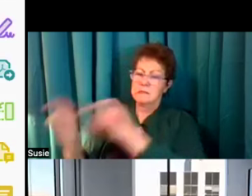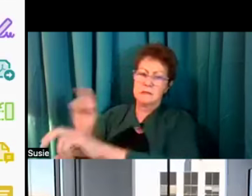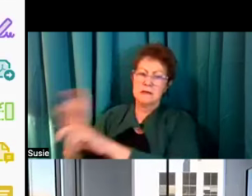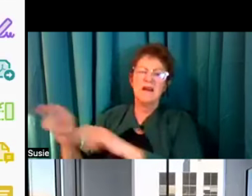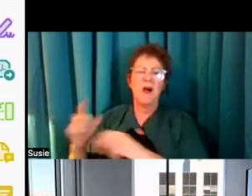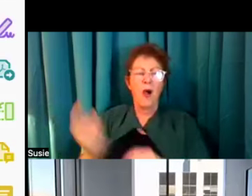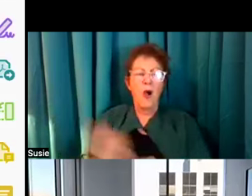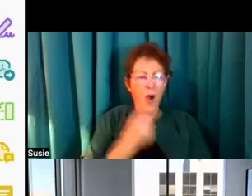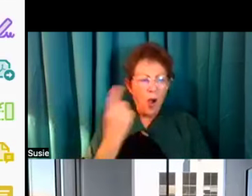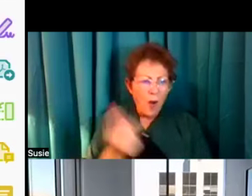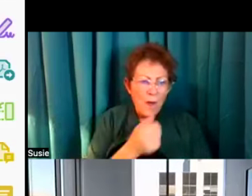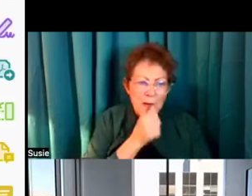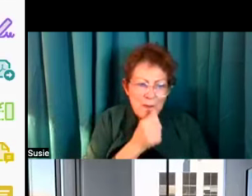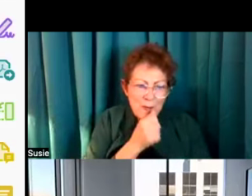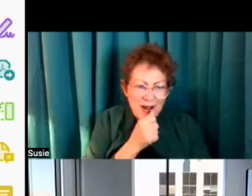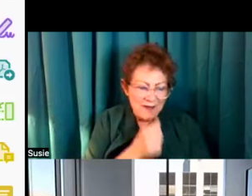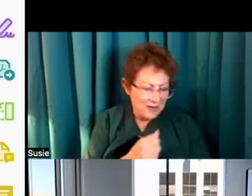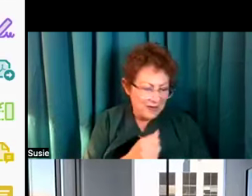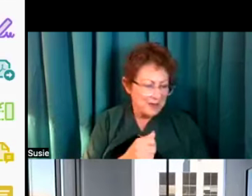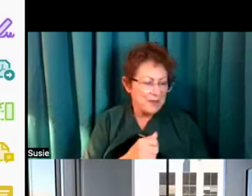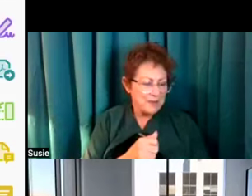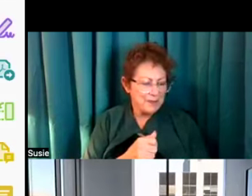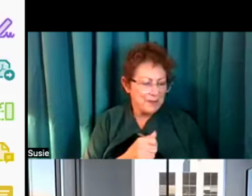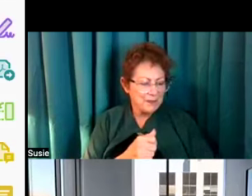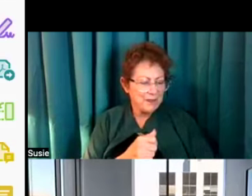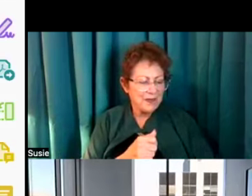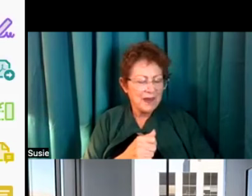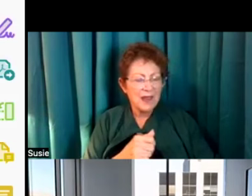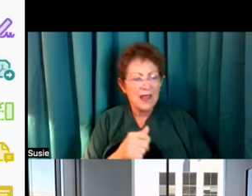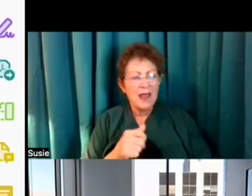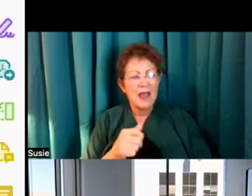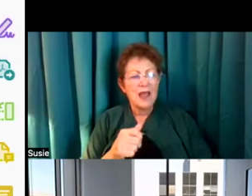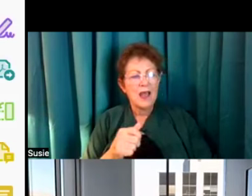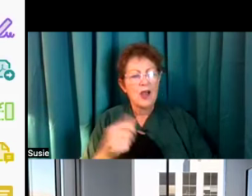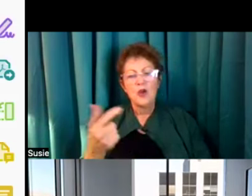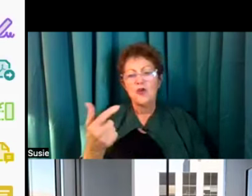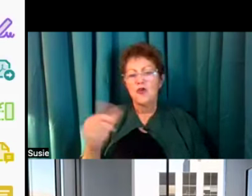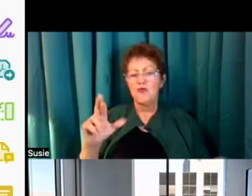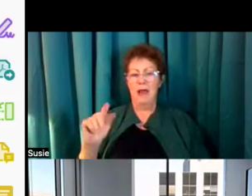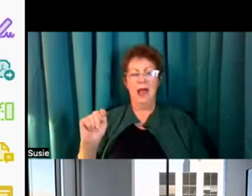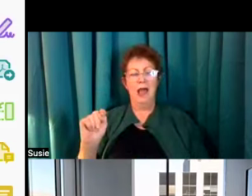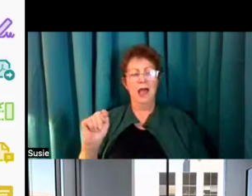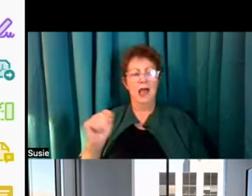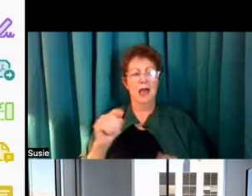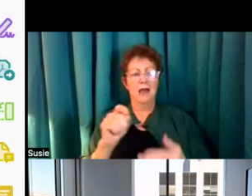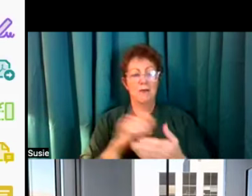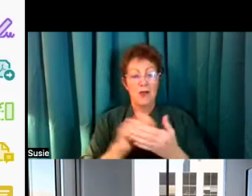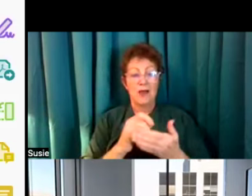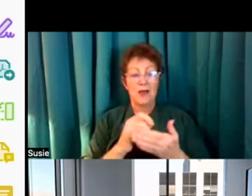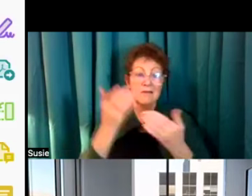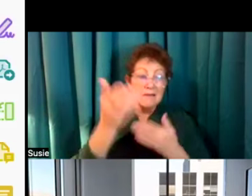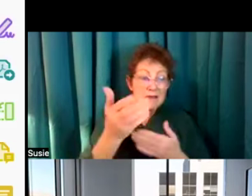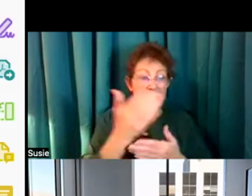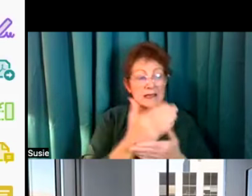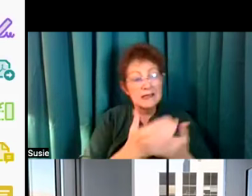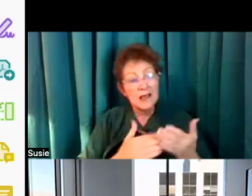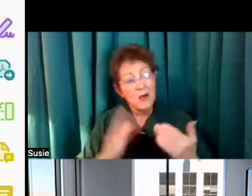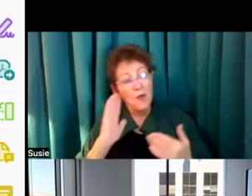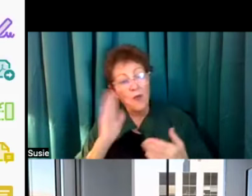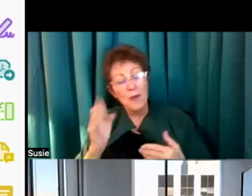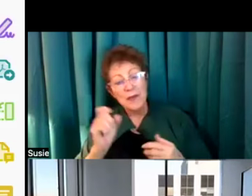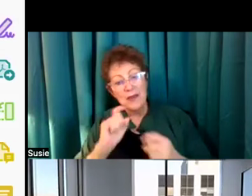always going to be a private foundation. They usually are more grant making, so they don't engage in activity themselves. They're more likely to be